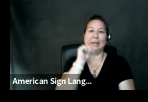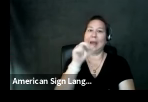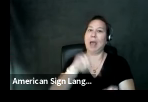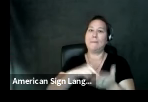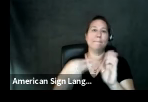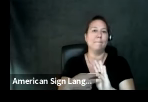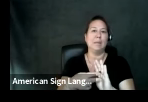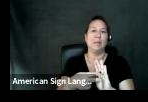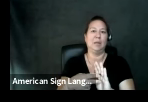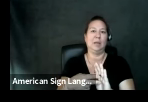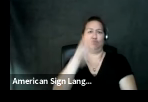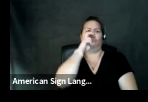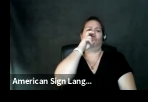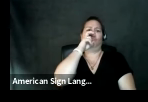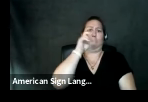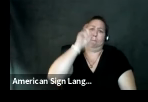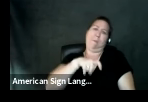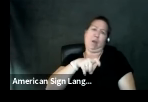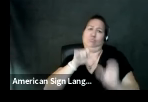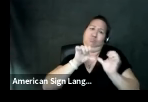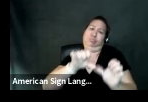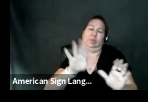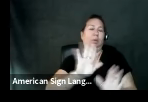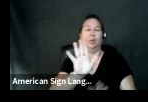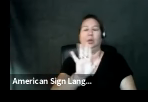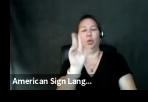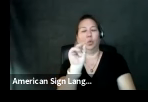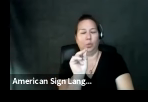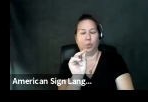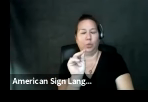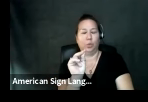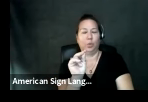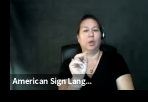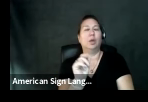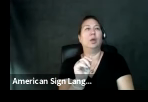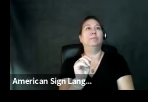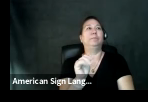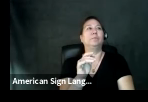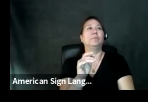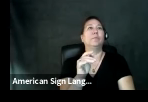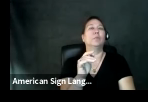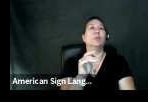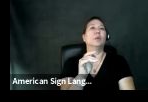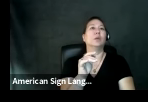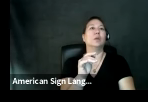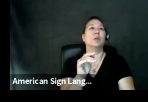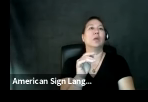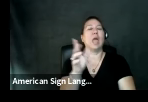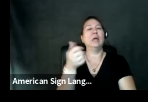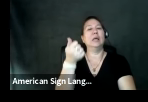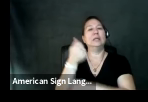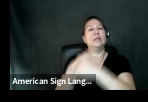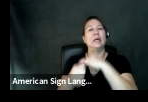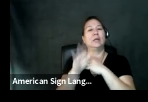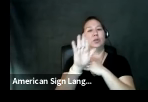be changed until the next meeting. That's absolutely not true. We talk about, and this is under the procedural safeguards